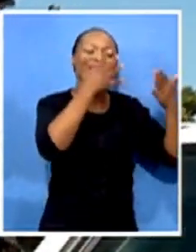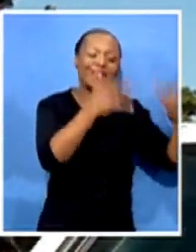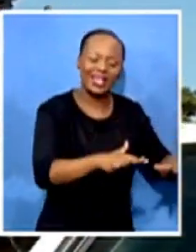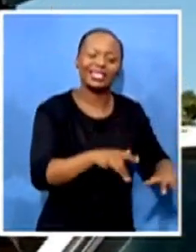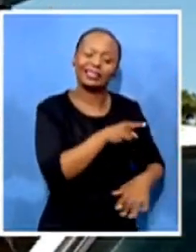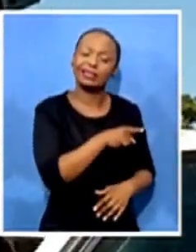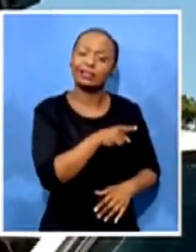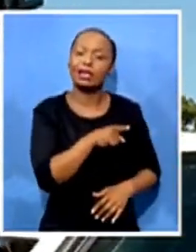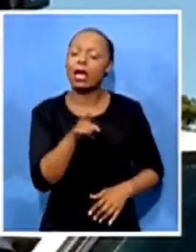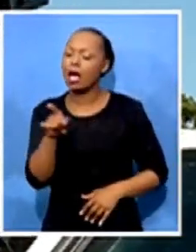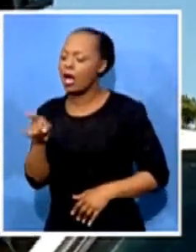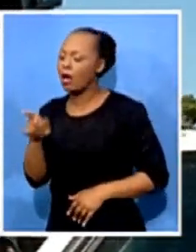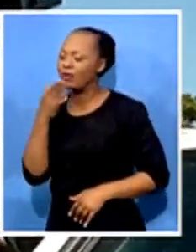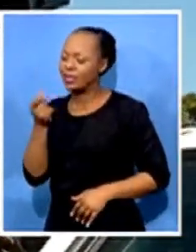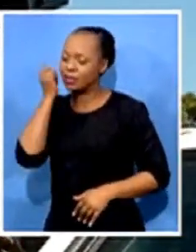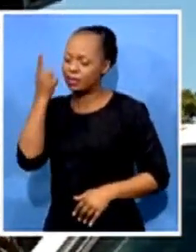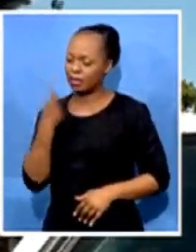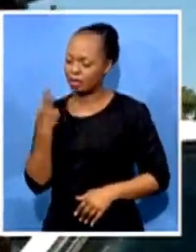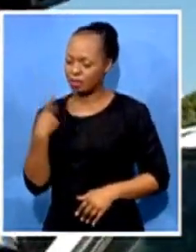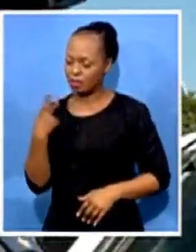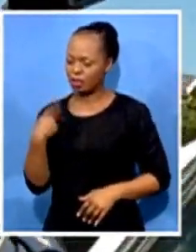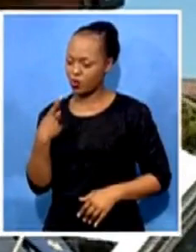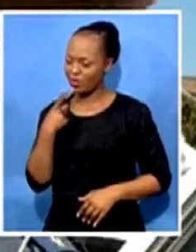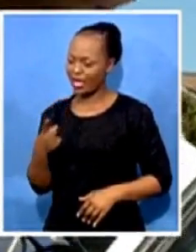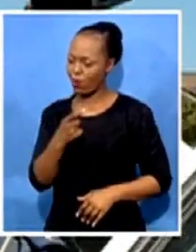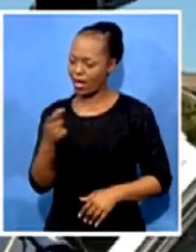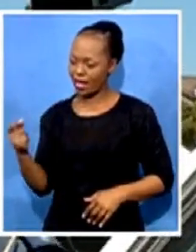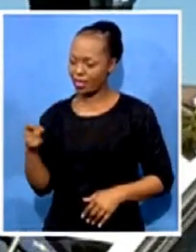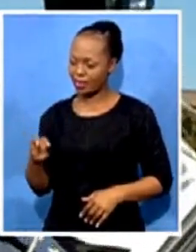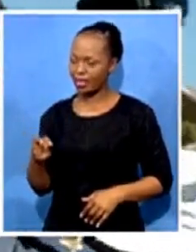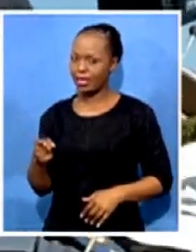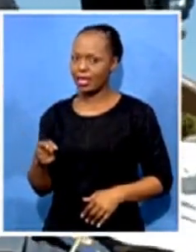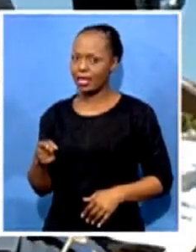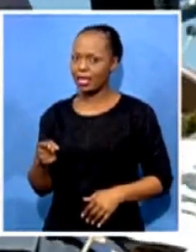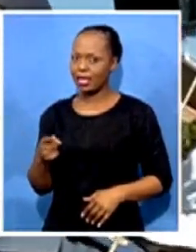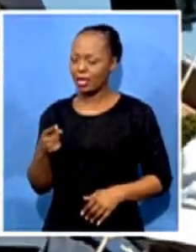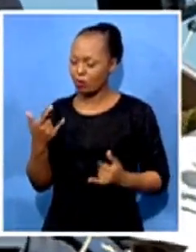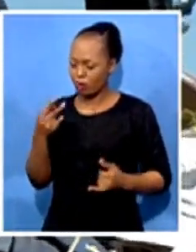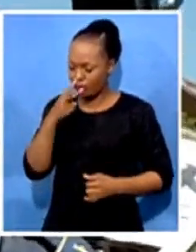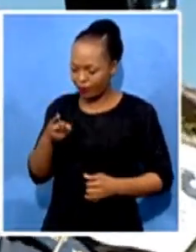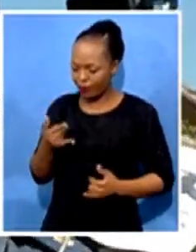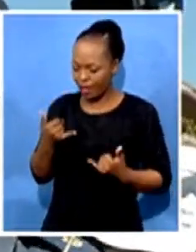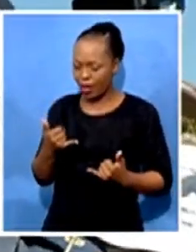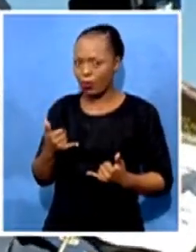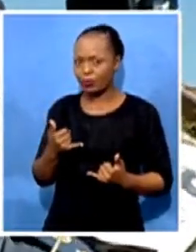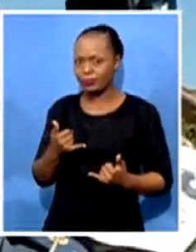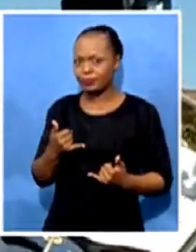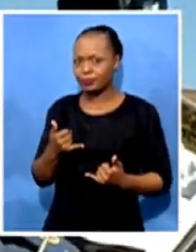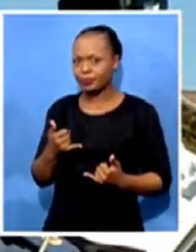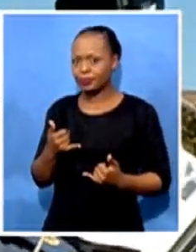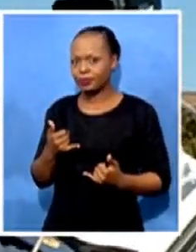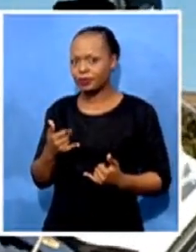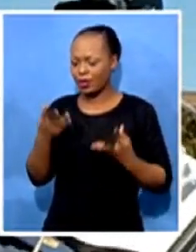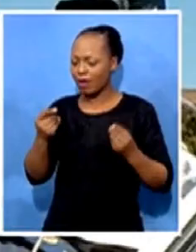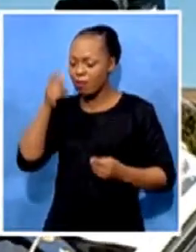when you're saying 100, then we're going to complicate things. I'm saying you are here, you've got your manpower here. Mm. So what we need to do,